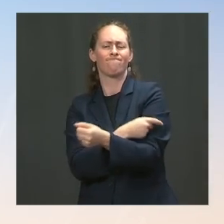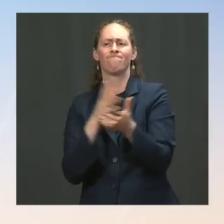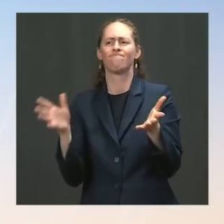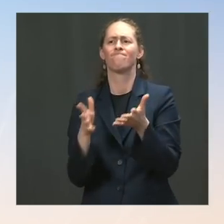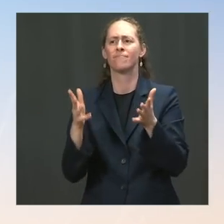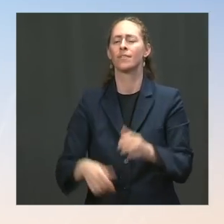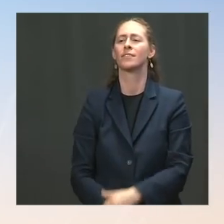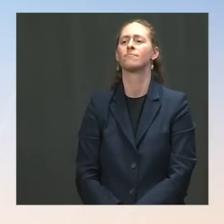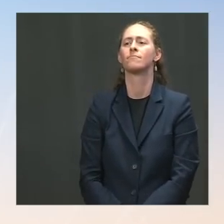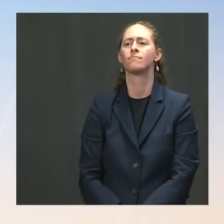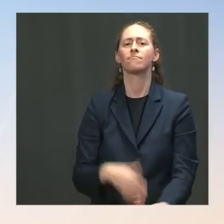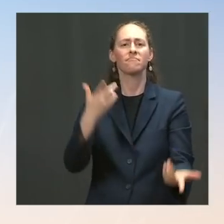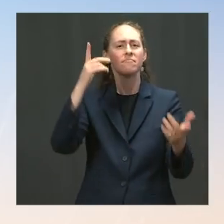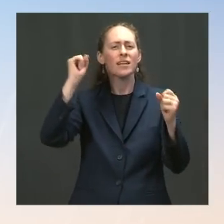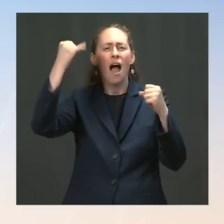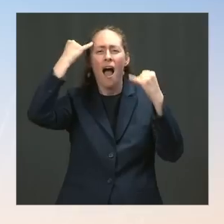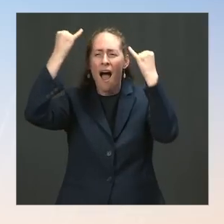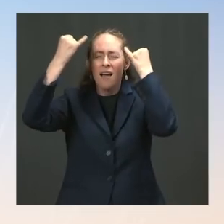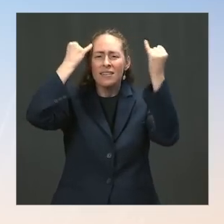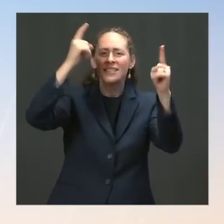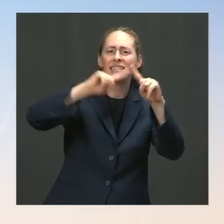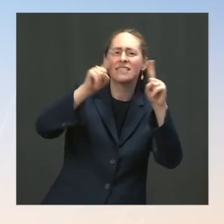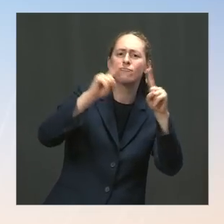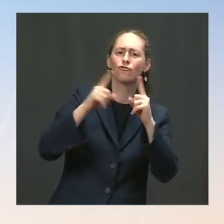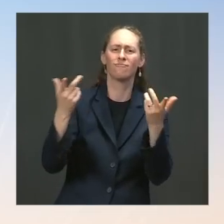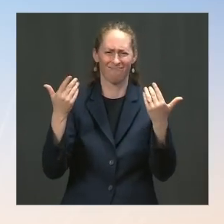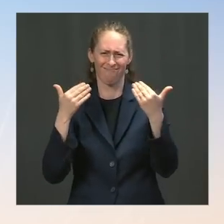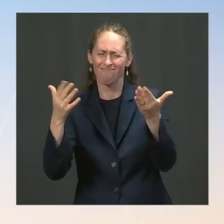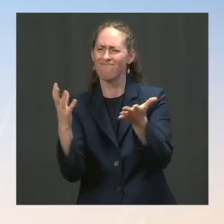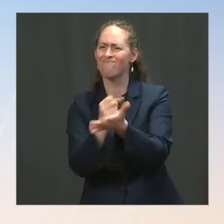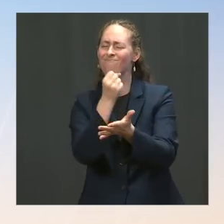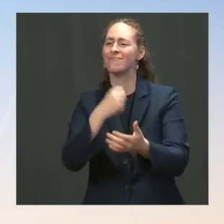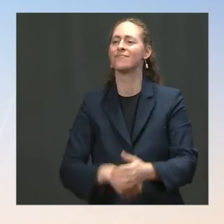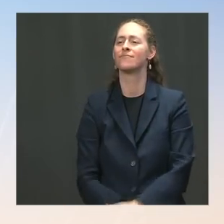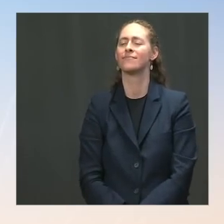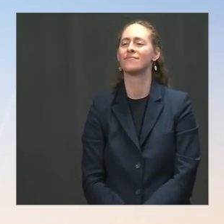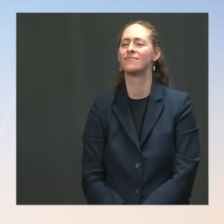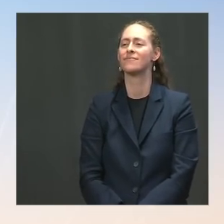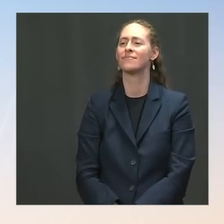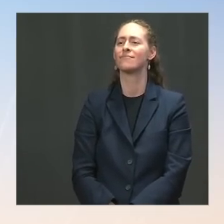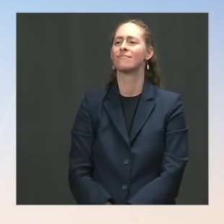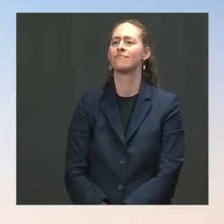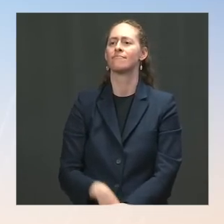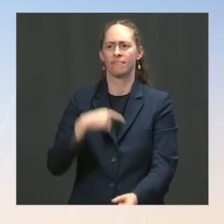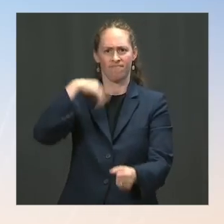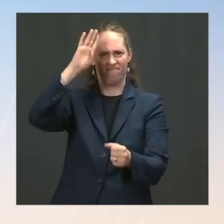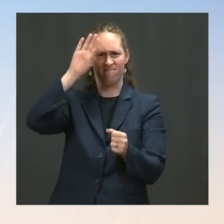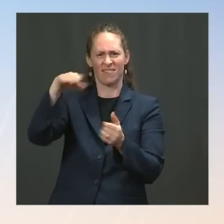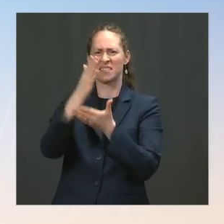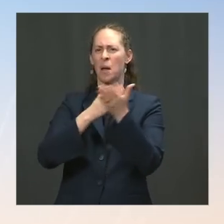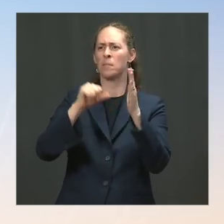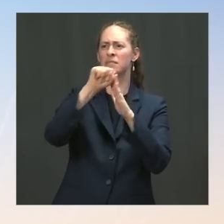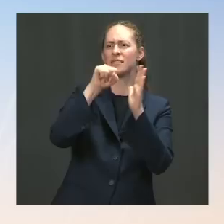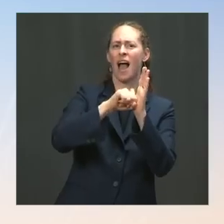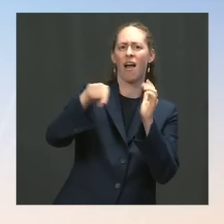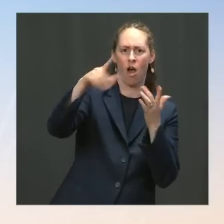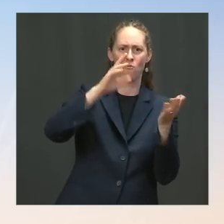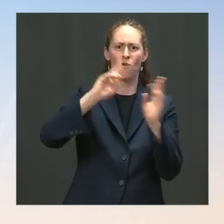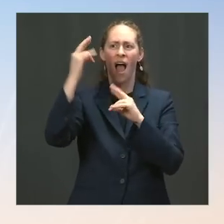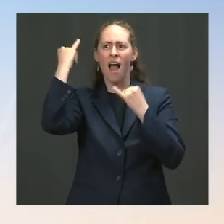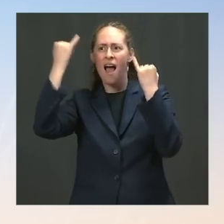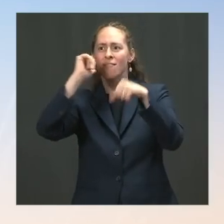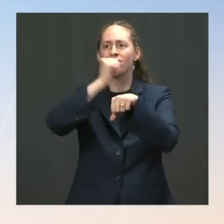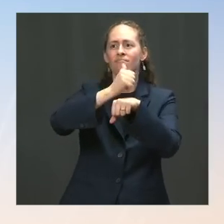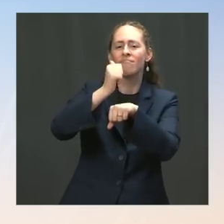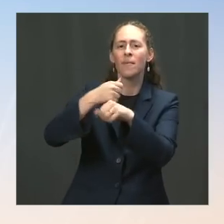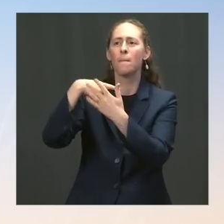from states where they're doing great work incentivizing it and getting student voice in the conversation to make sure that students hear from other students